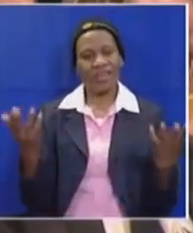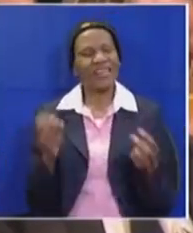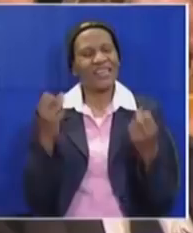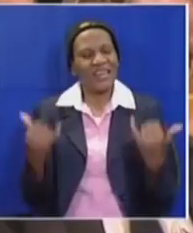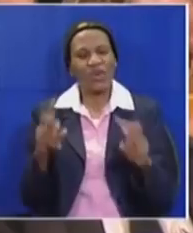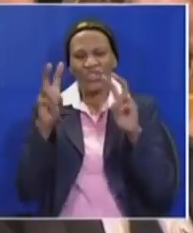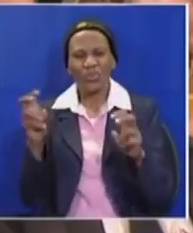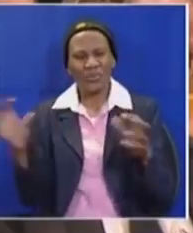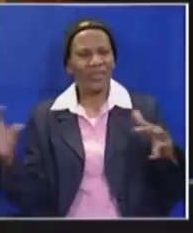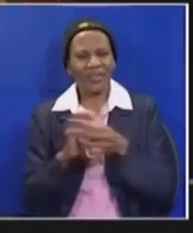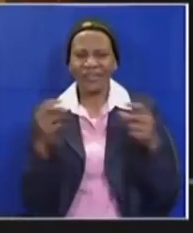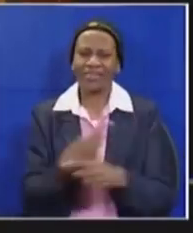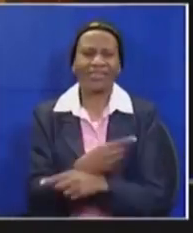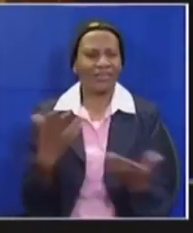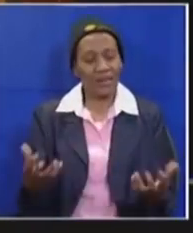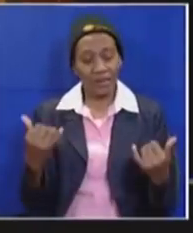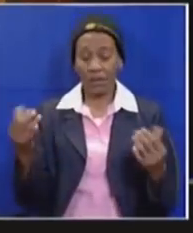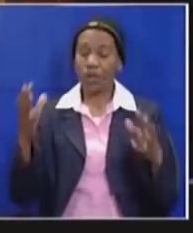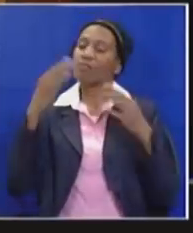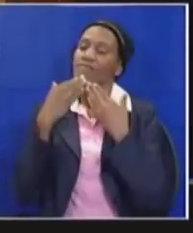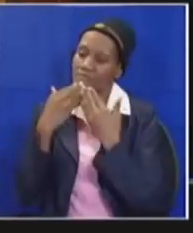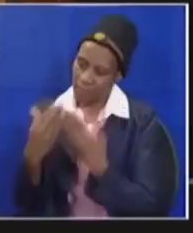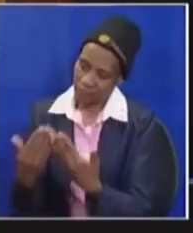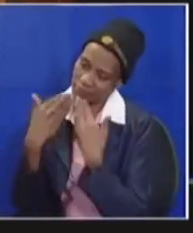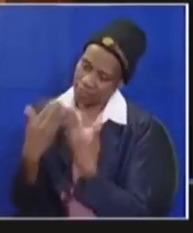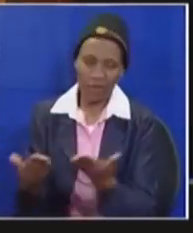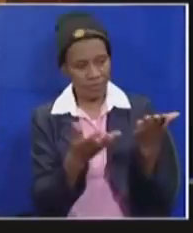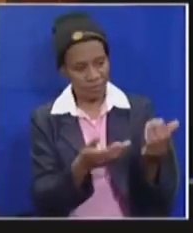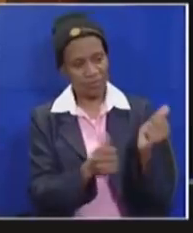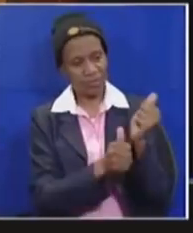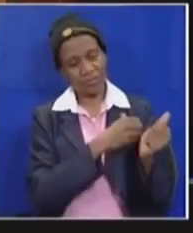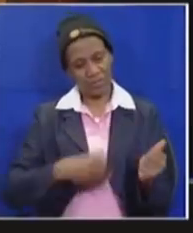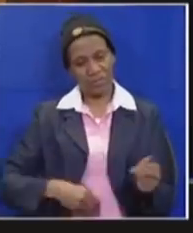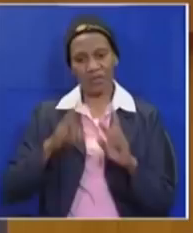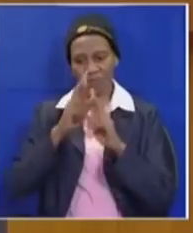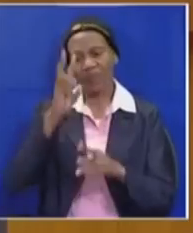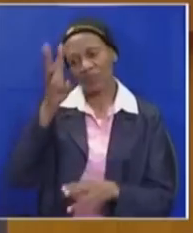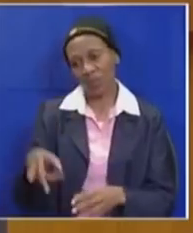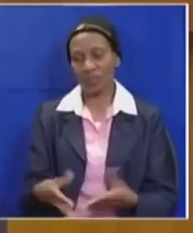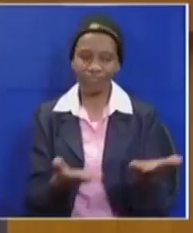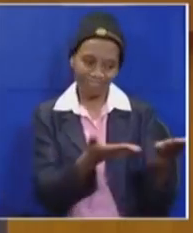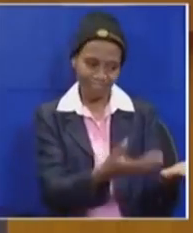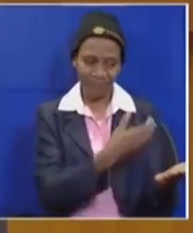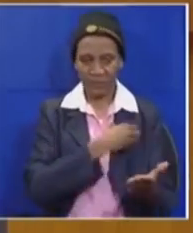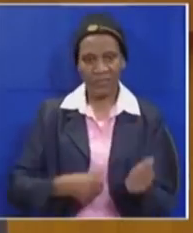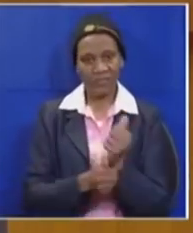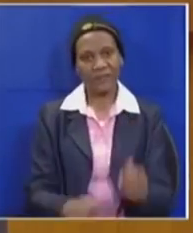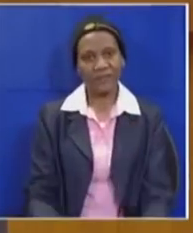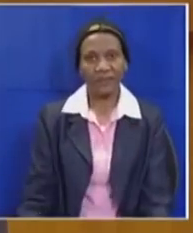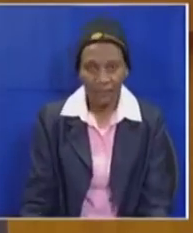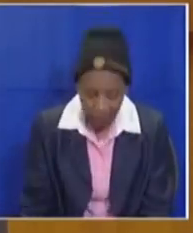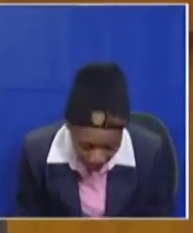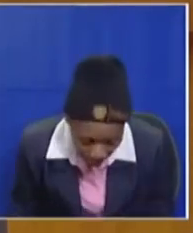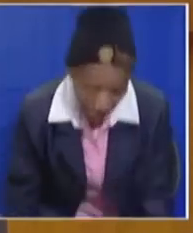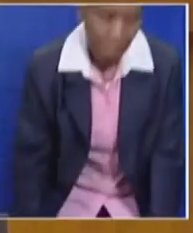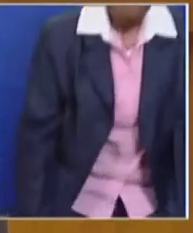is about. Thank you. The Please, Deputy President will respond to your opinion, sir. Deputy President? Well,